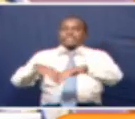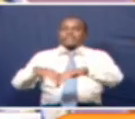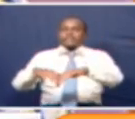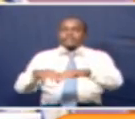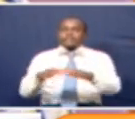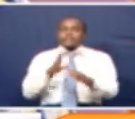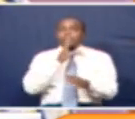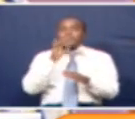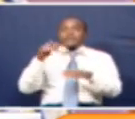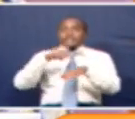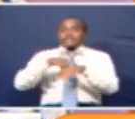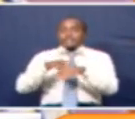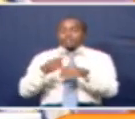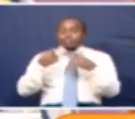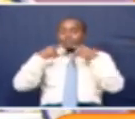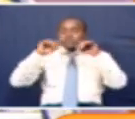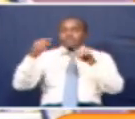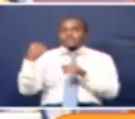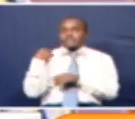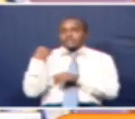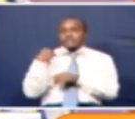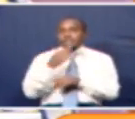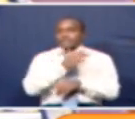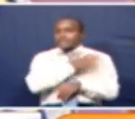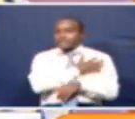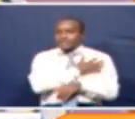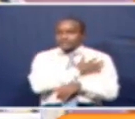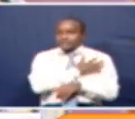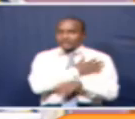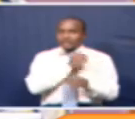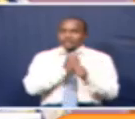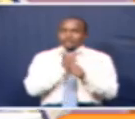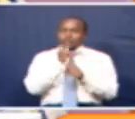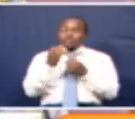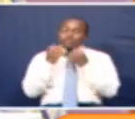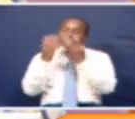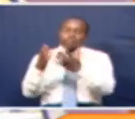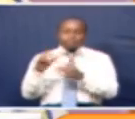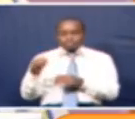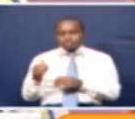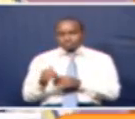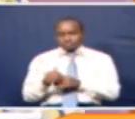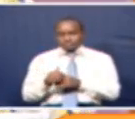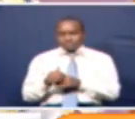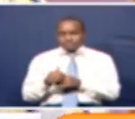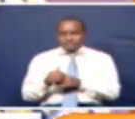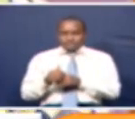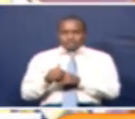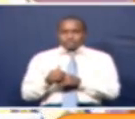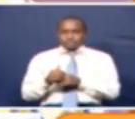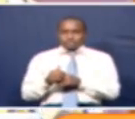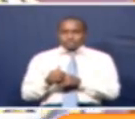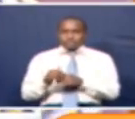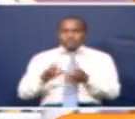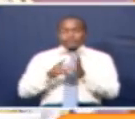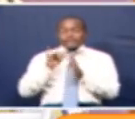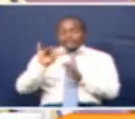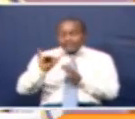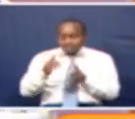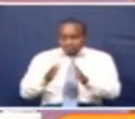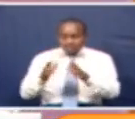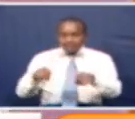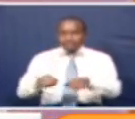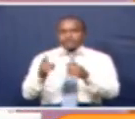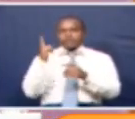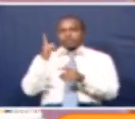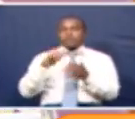time he was talking yesterday, NASA has not notified him. So in that sense, then they are violating the law. So if they